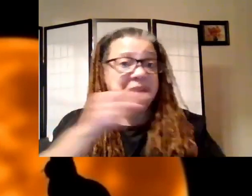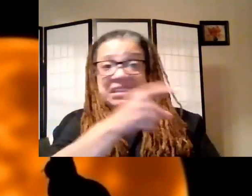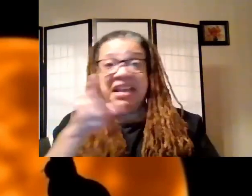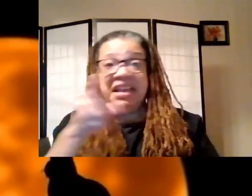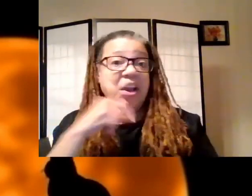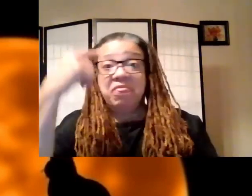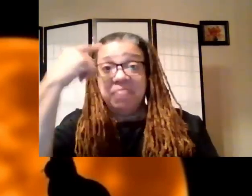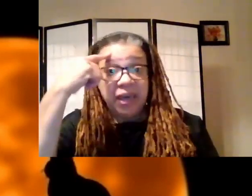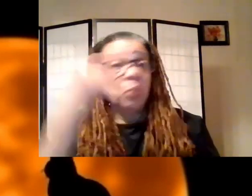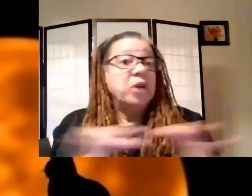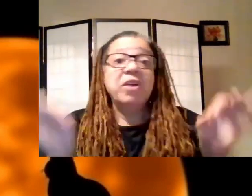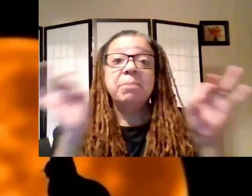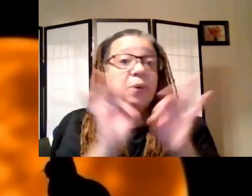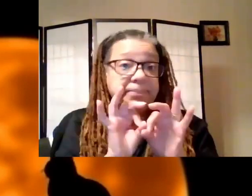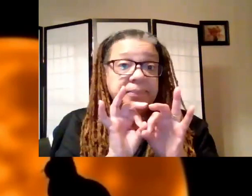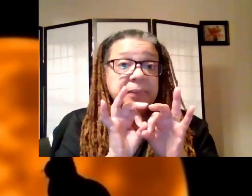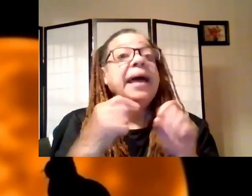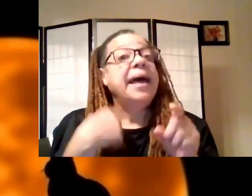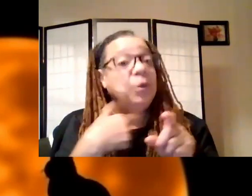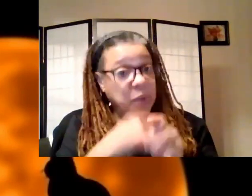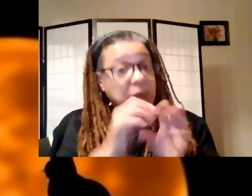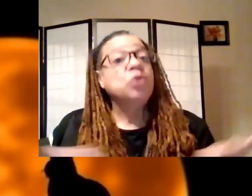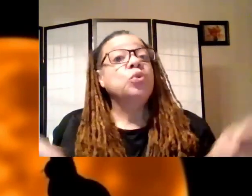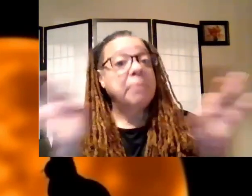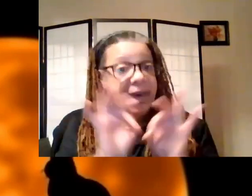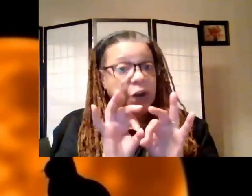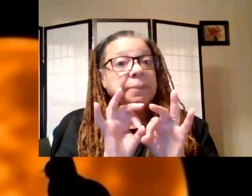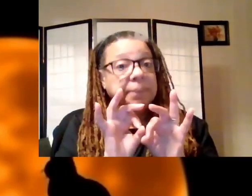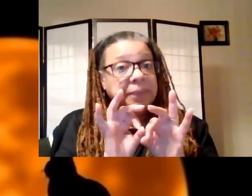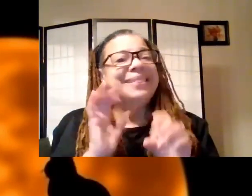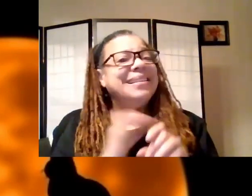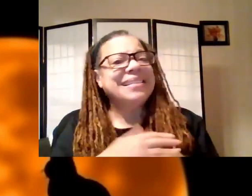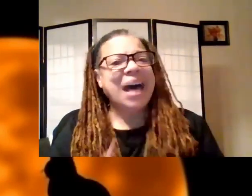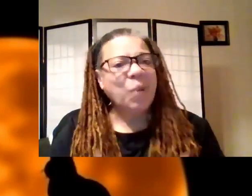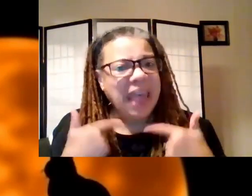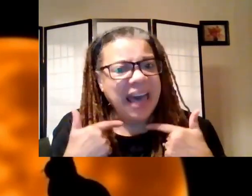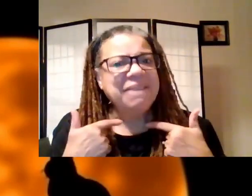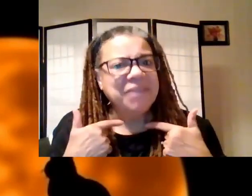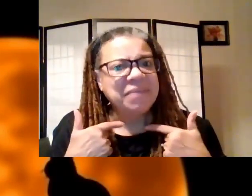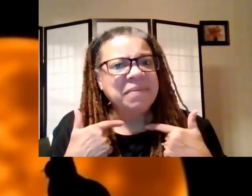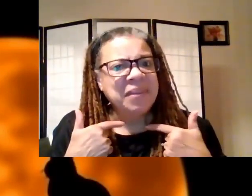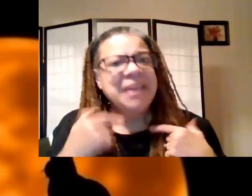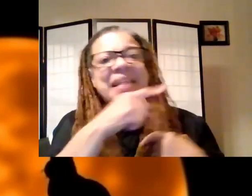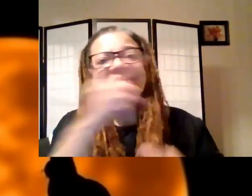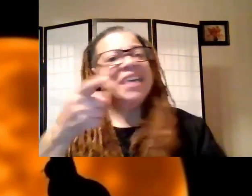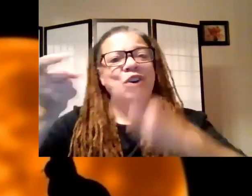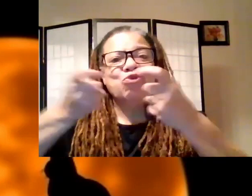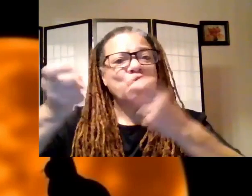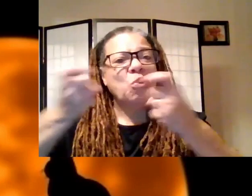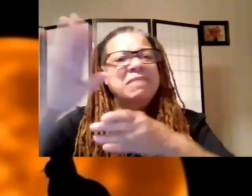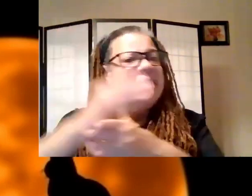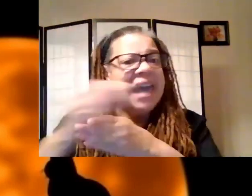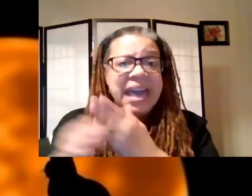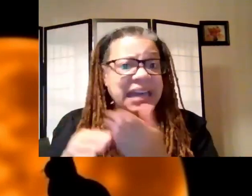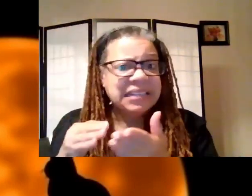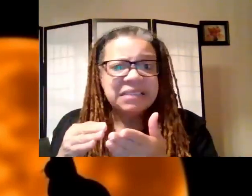that we matter. And we do. This is our life that they have in our hands.